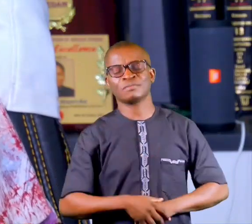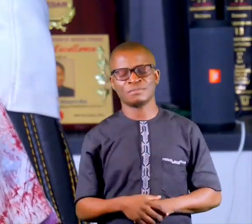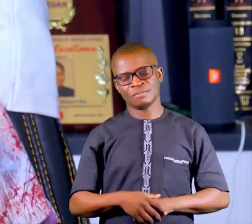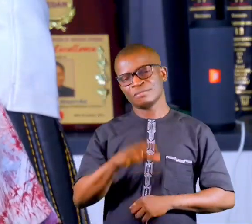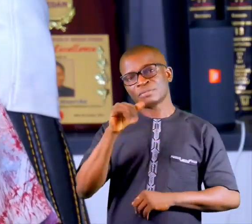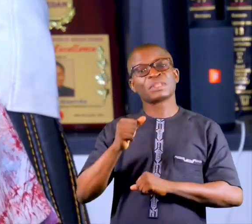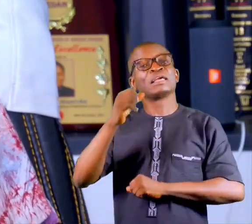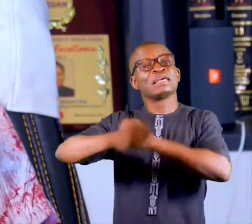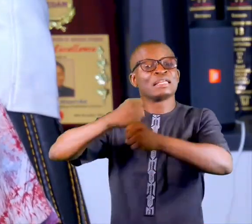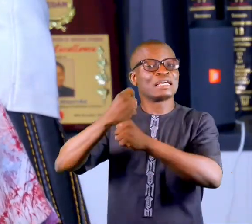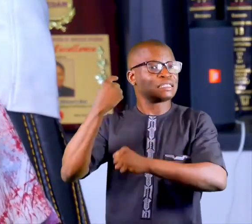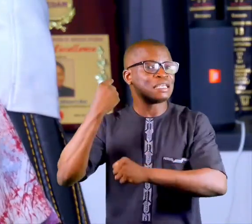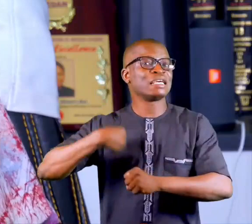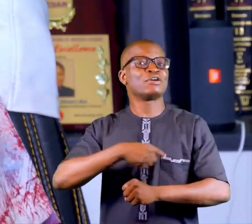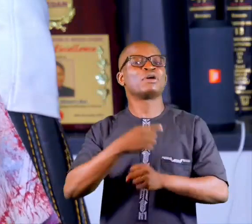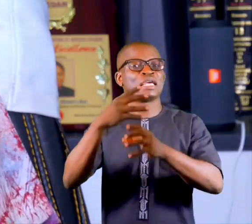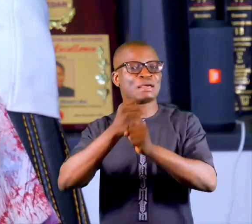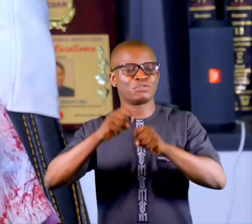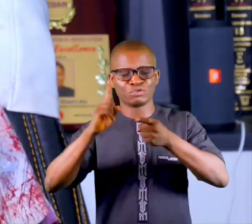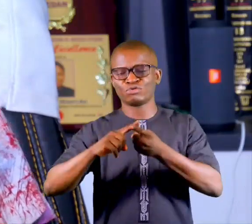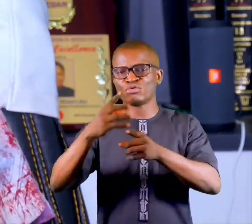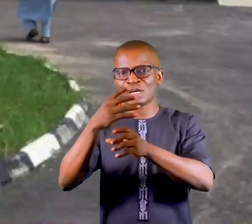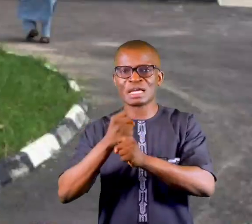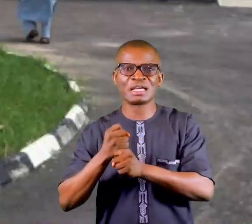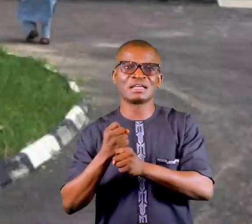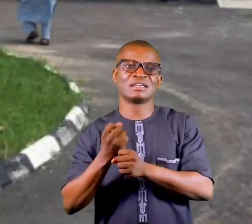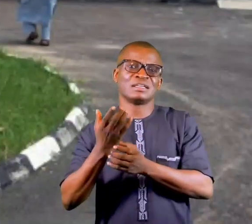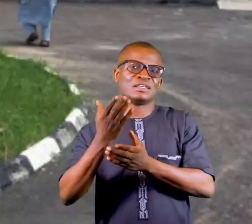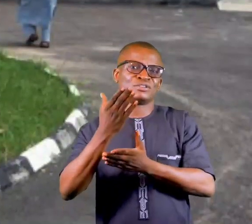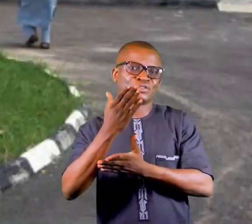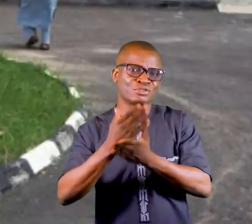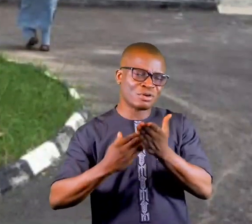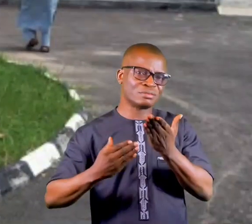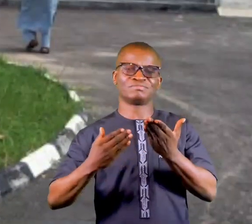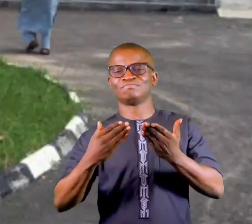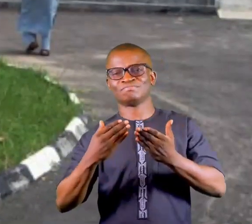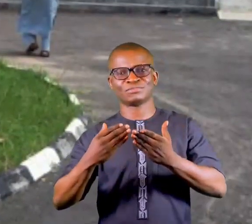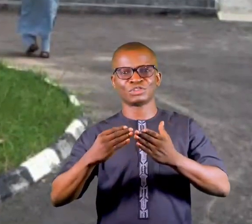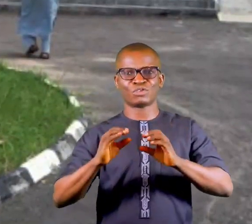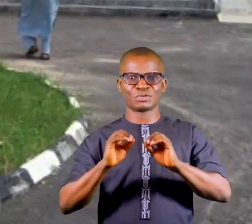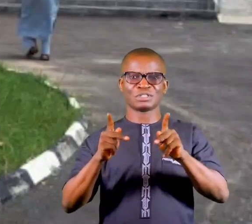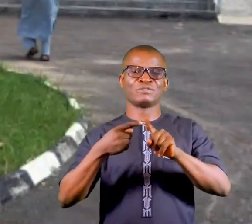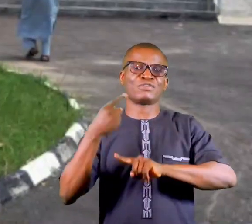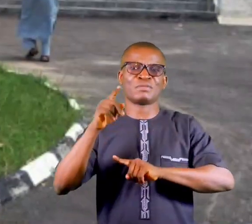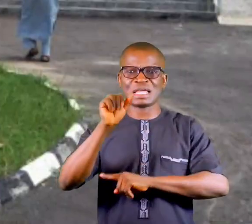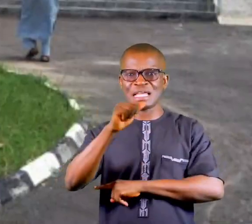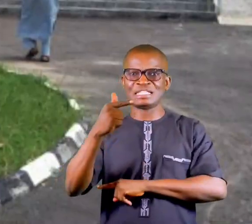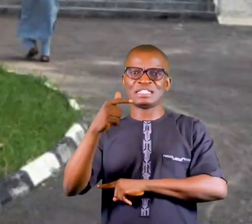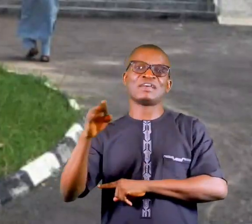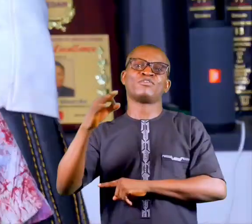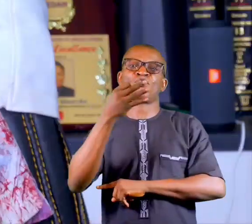year we were able to get fiat from the Attorney General of Sokoto